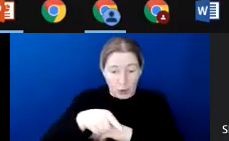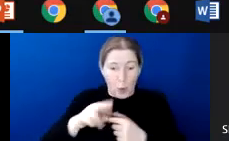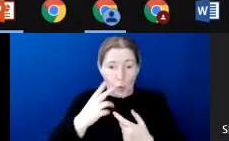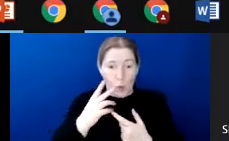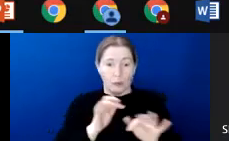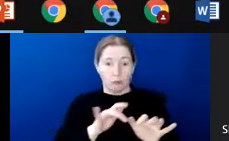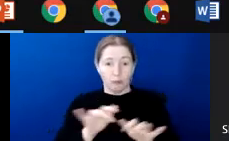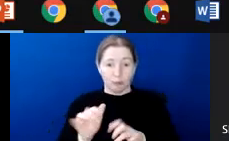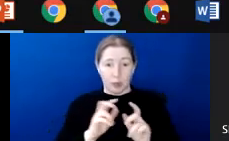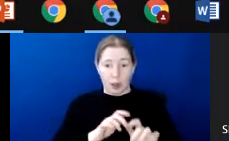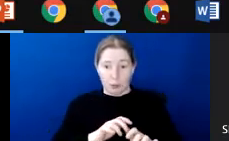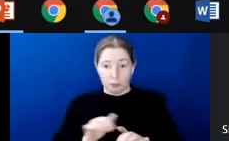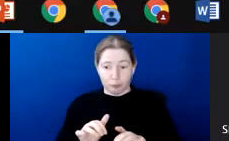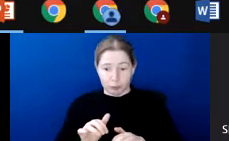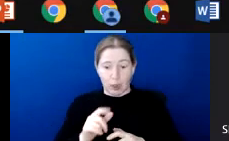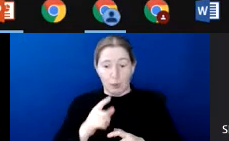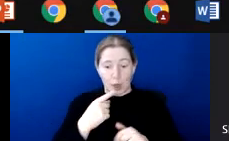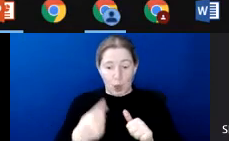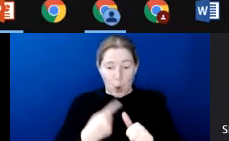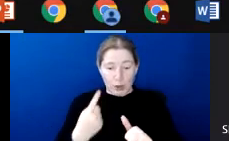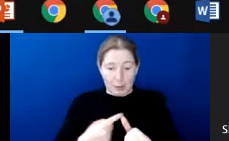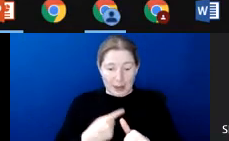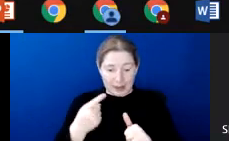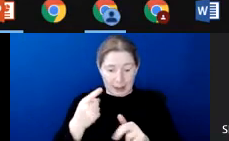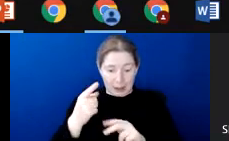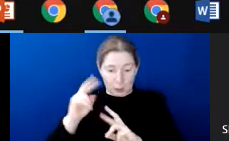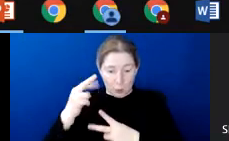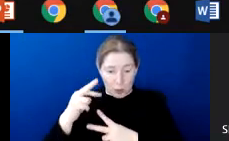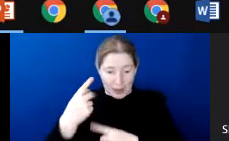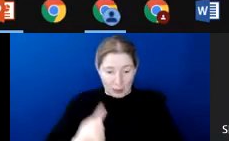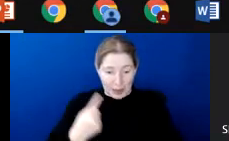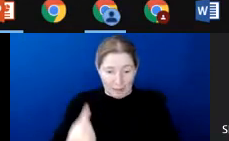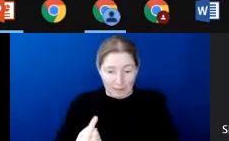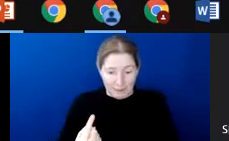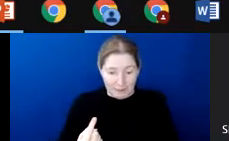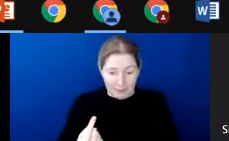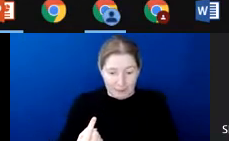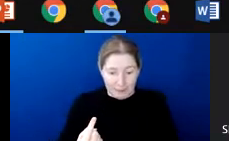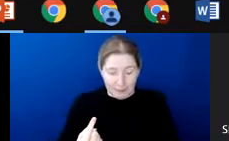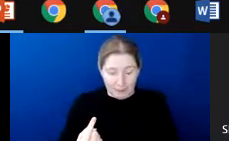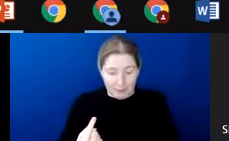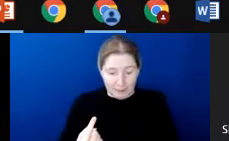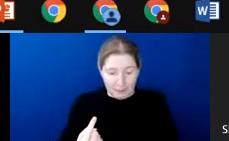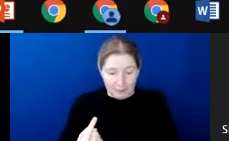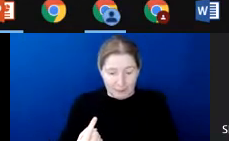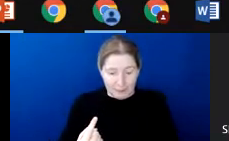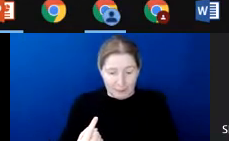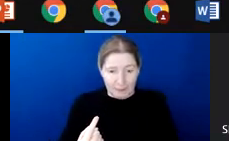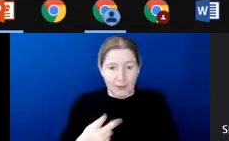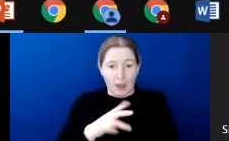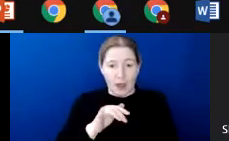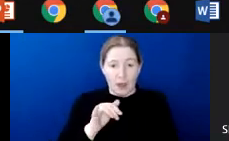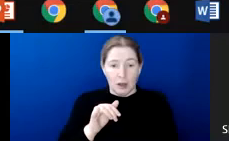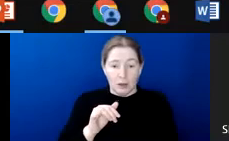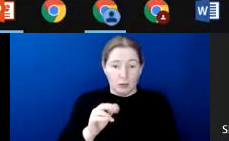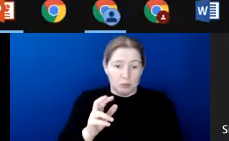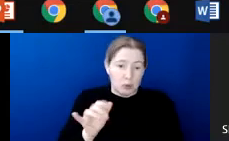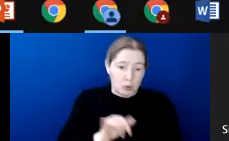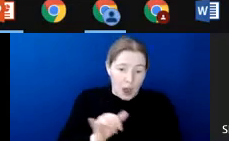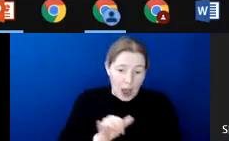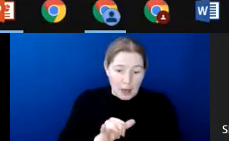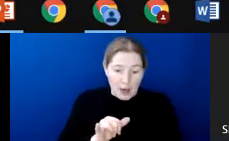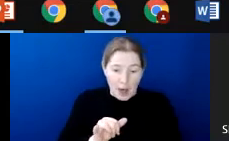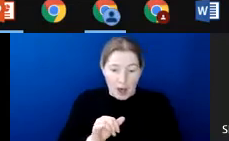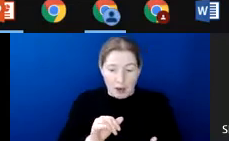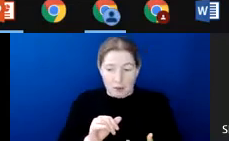using your Google Maps on your mobile, you simply either pick up the address that you're on or type in the address